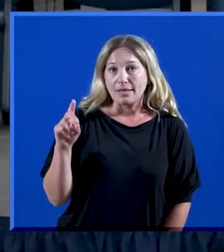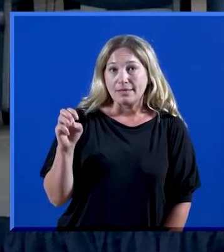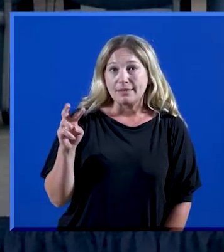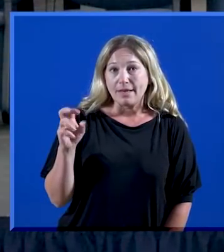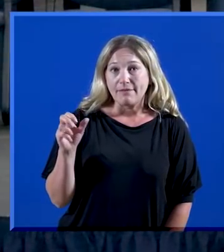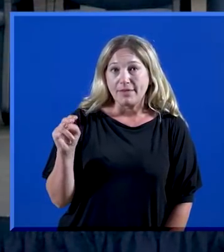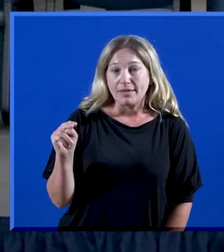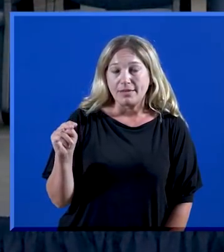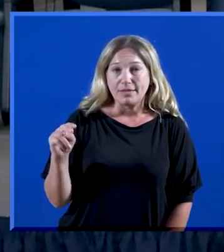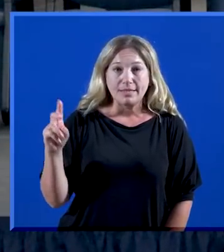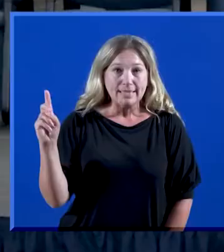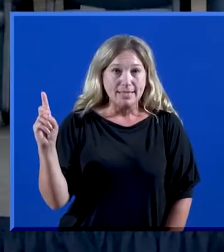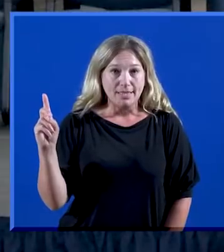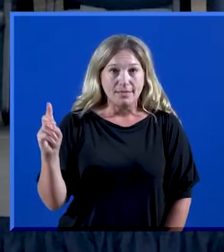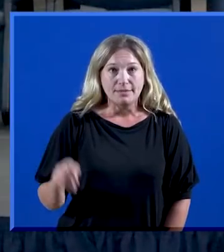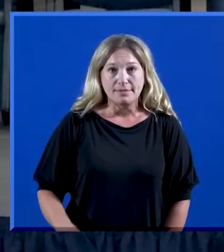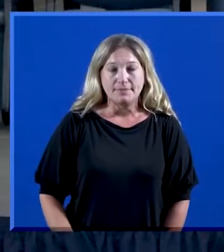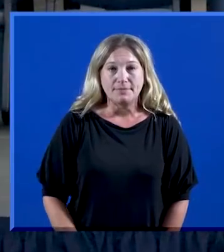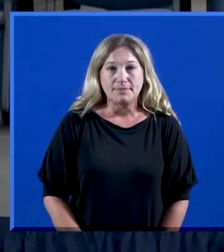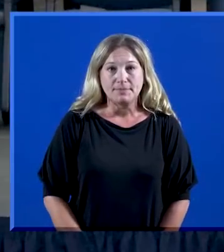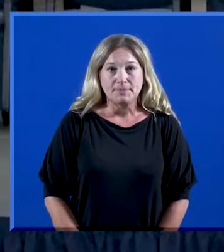Devin Dedinas.